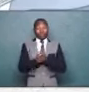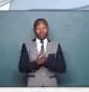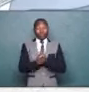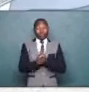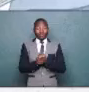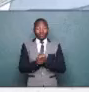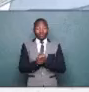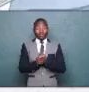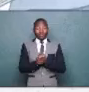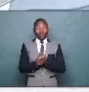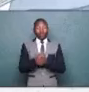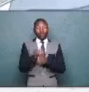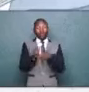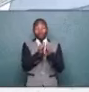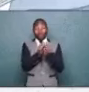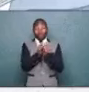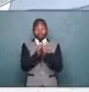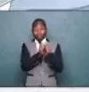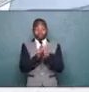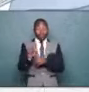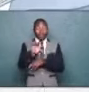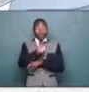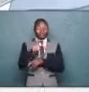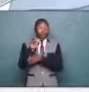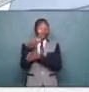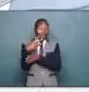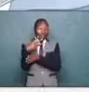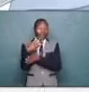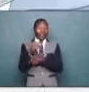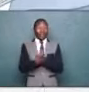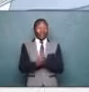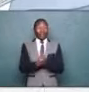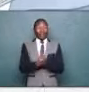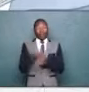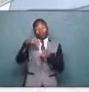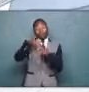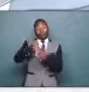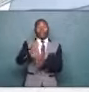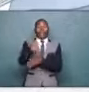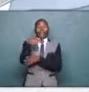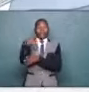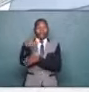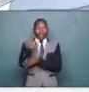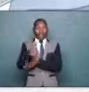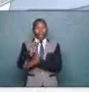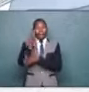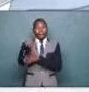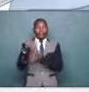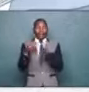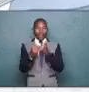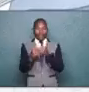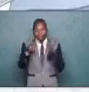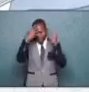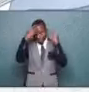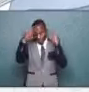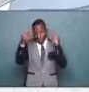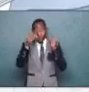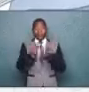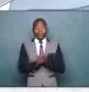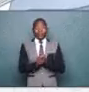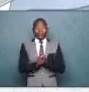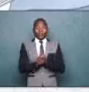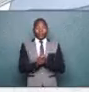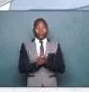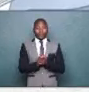read together with Section 3, Subsection 1 of the Presidential, Parliamentary and Local Government Elections